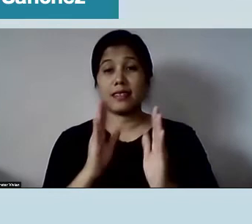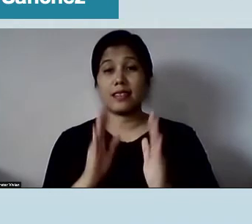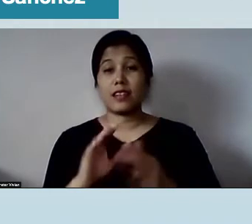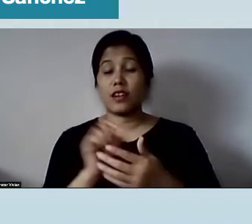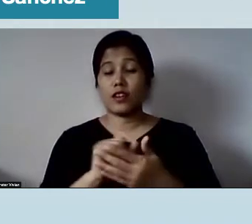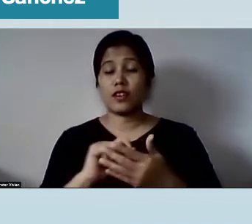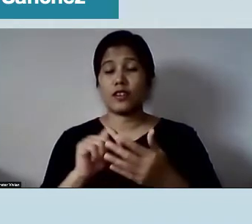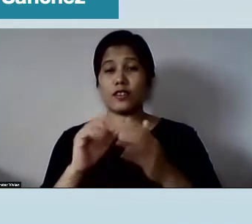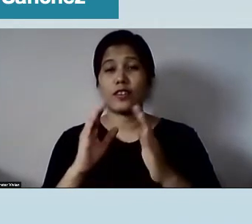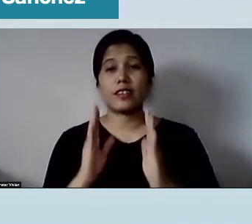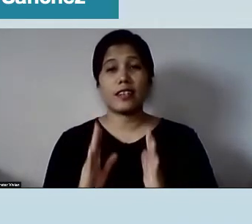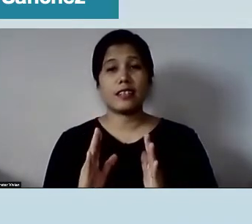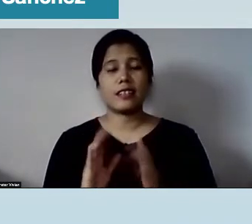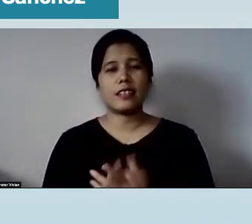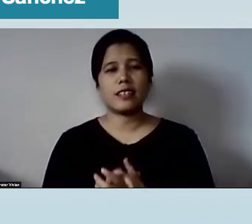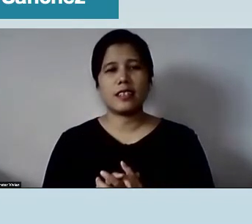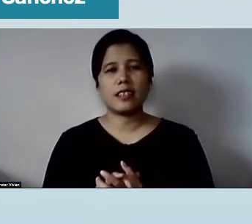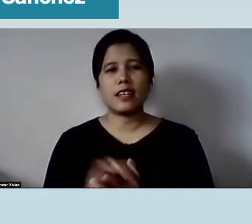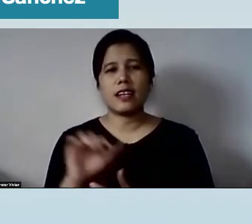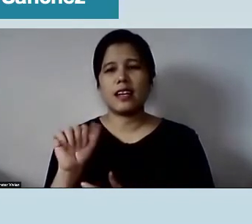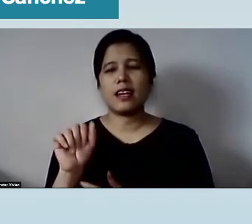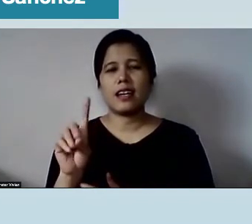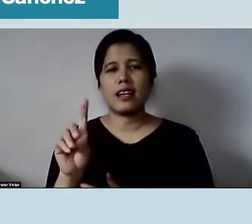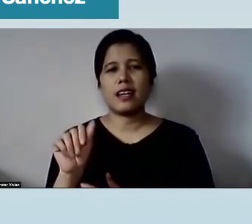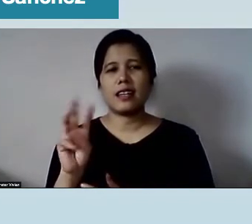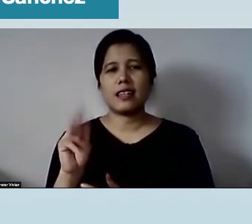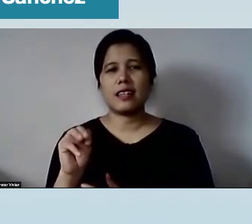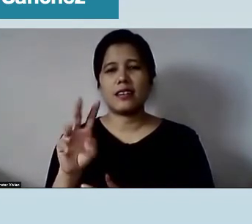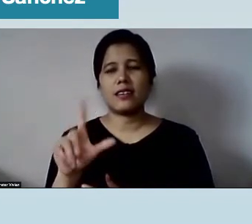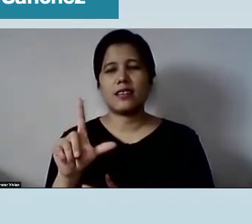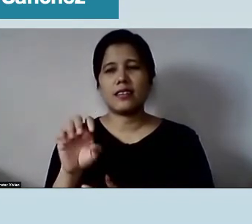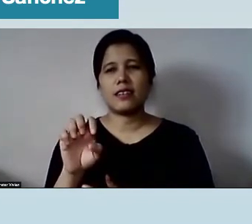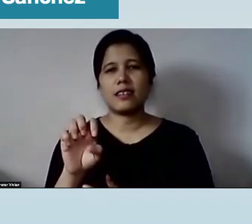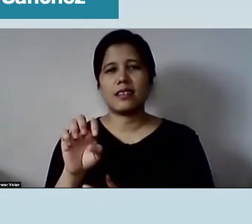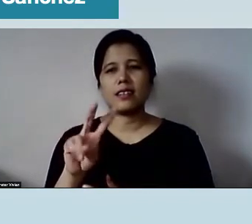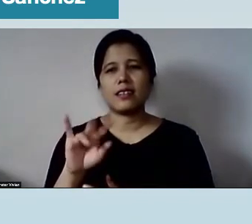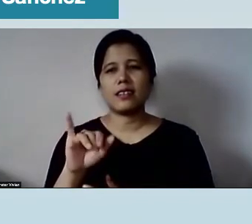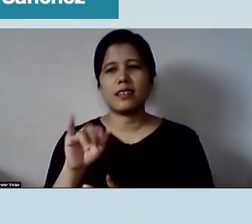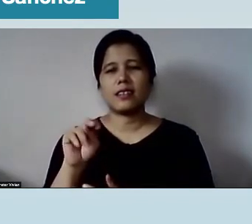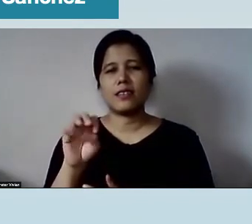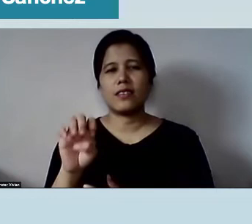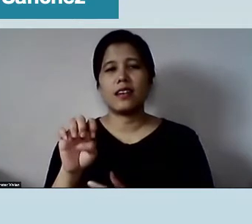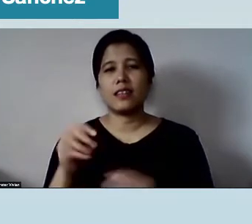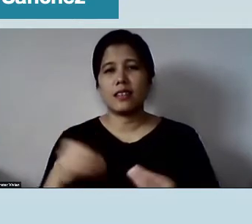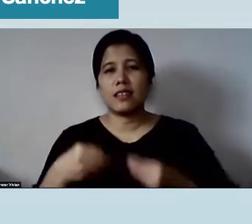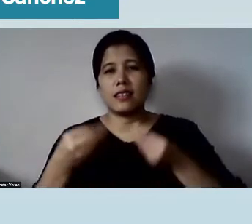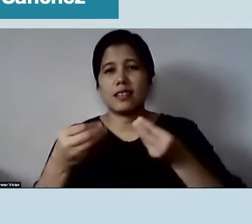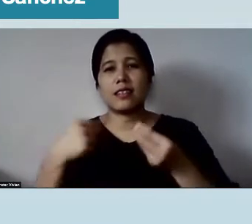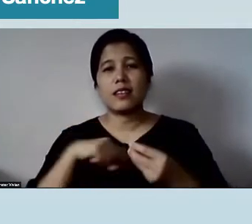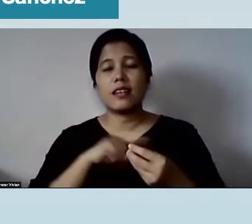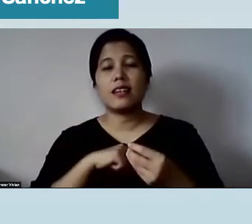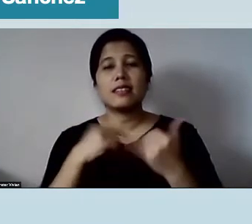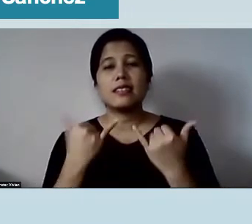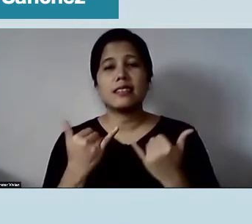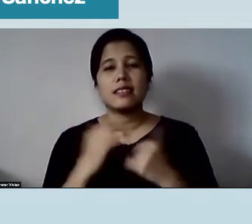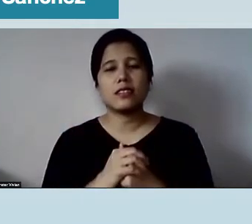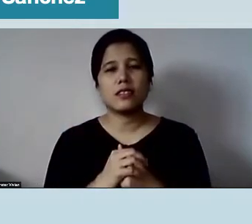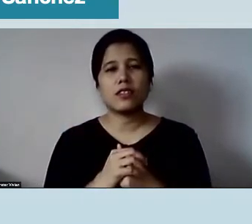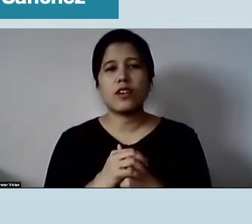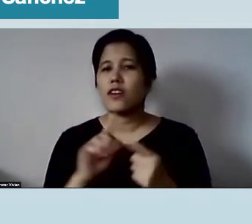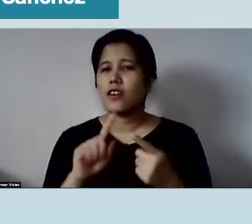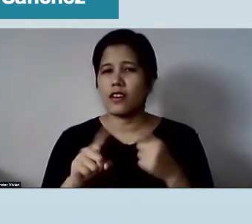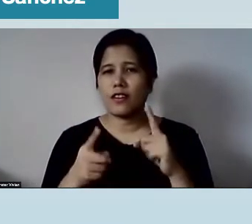singer-songwriter Levine, Adam Levine, has imparted this to us, to all our